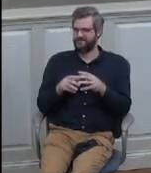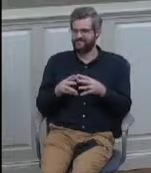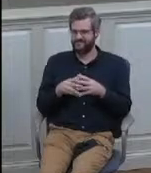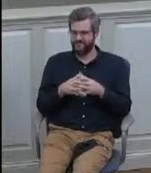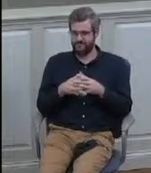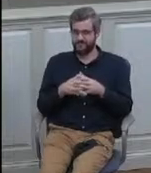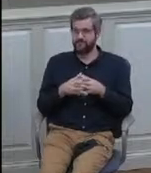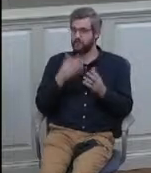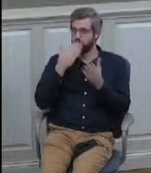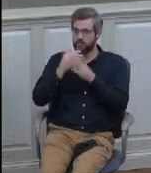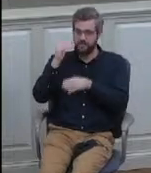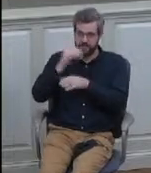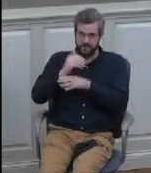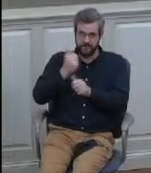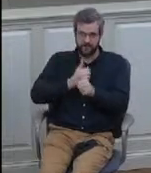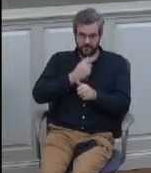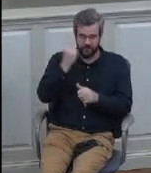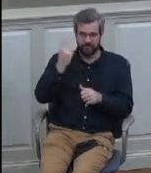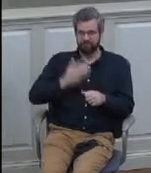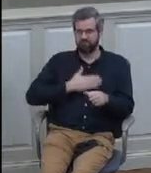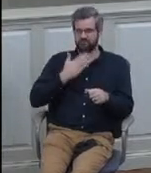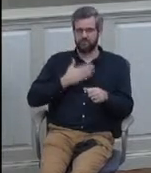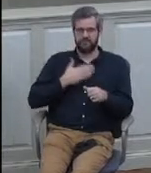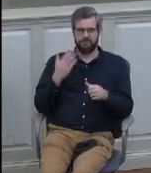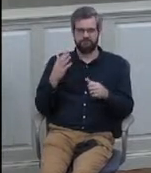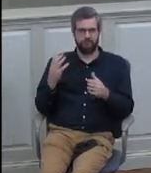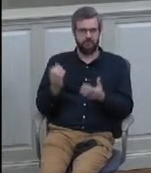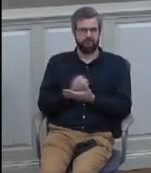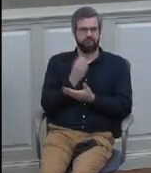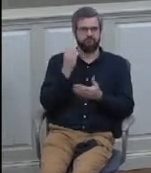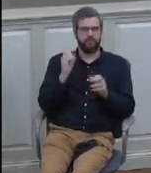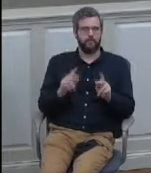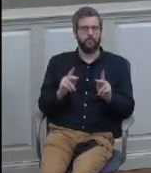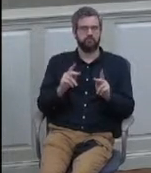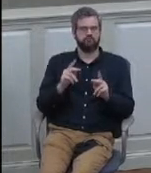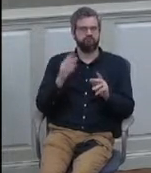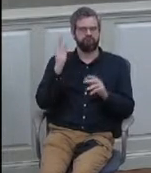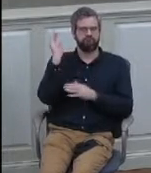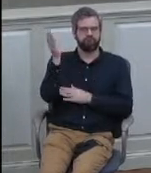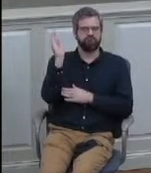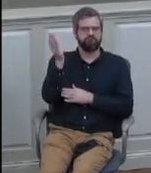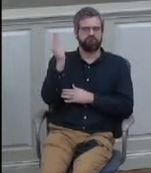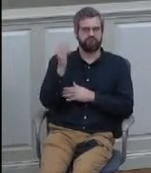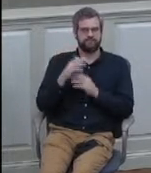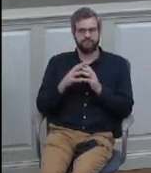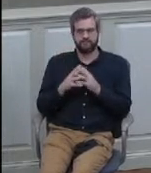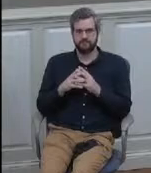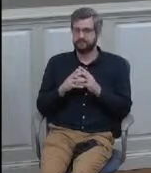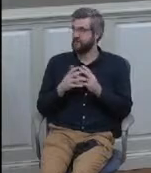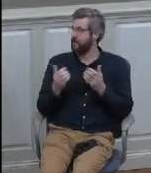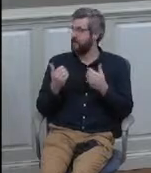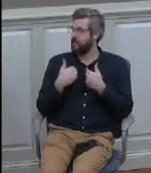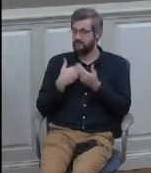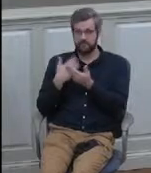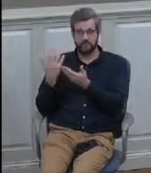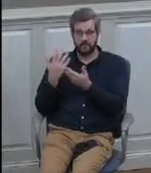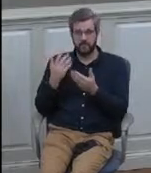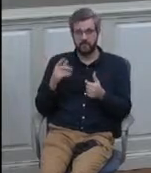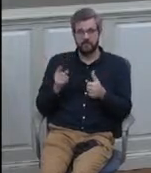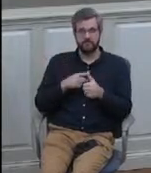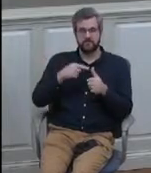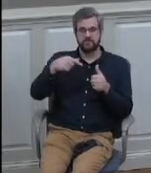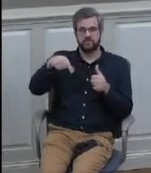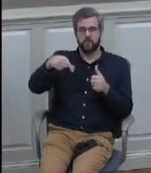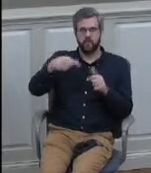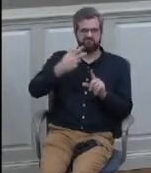so I'm good. All right, well, good evening, everybody. I appreciate the opportunity to be able to present to you. So what I've got here is a first quarter